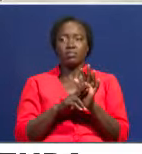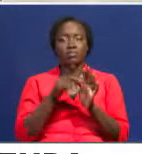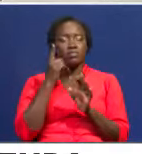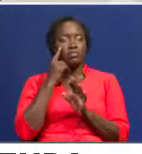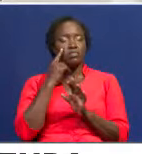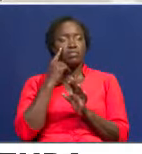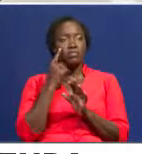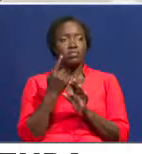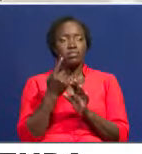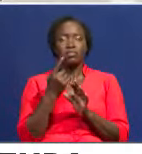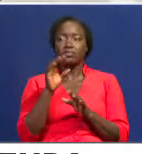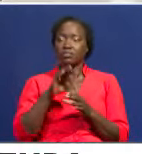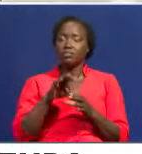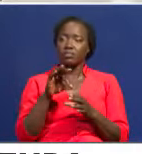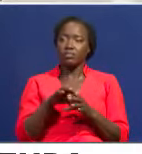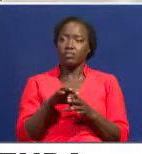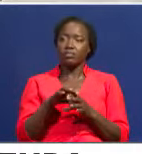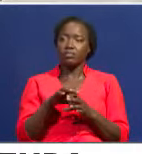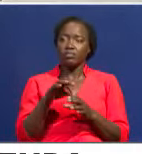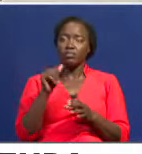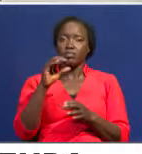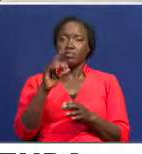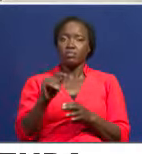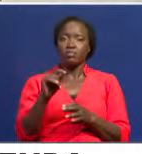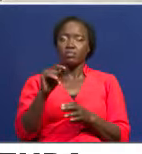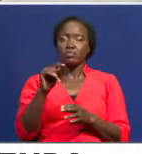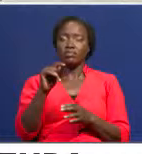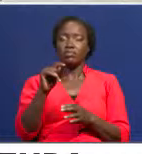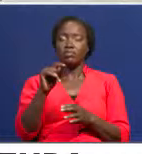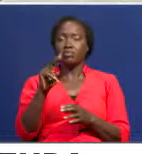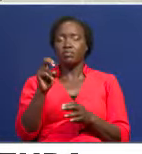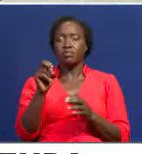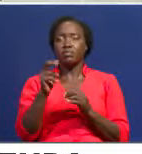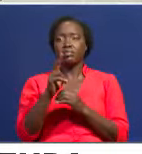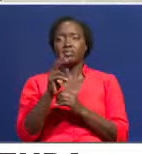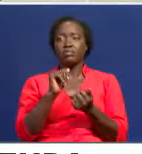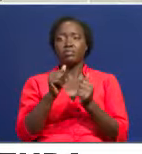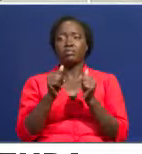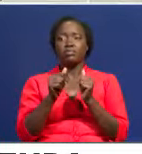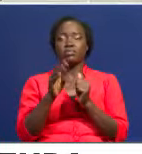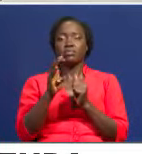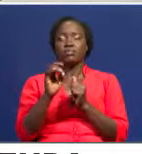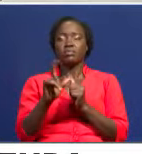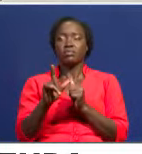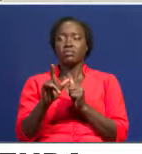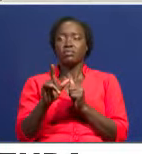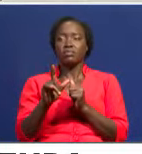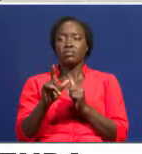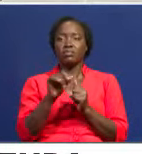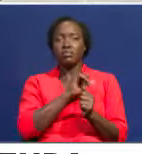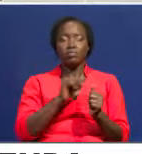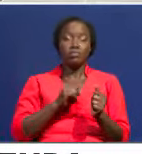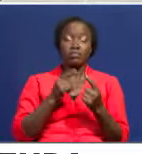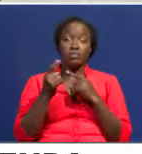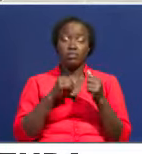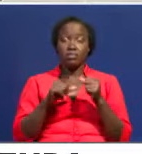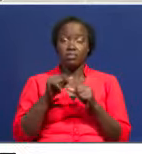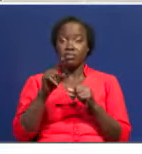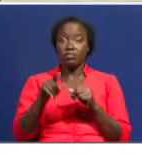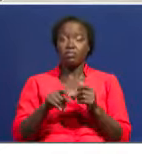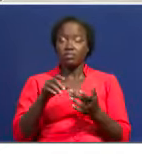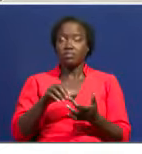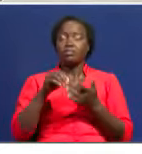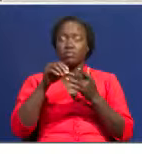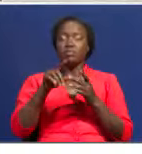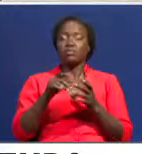seen the Election Act 2012 Amendment Bill currently in Senate, which talks about the need for the special